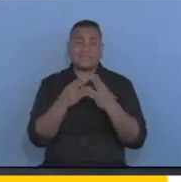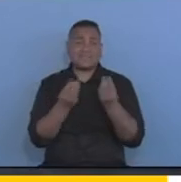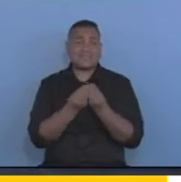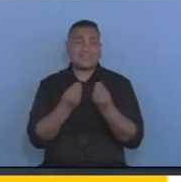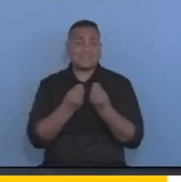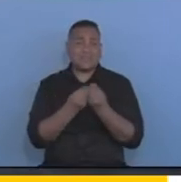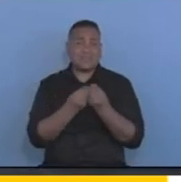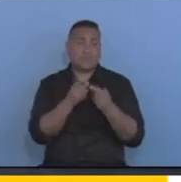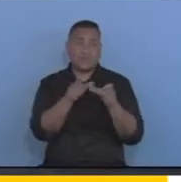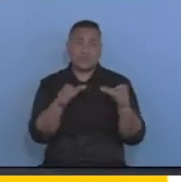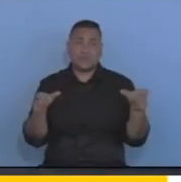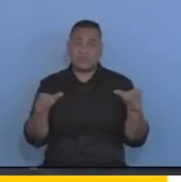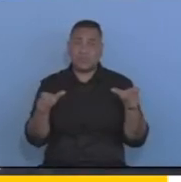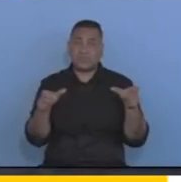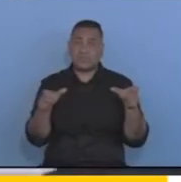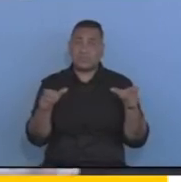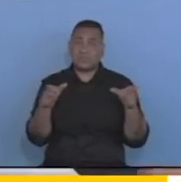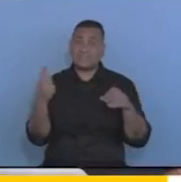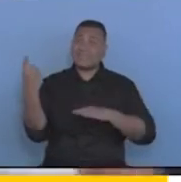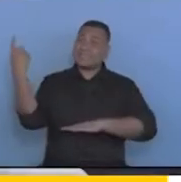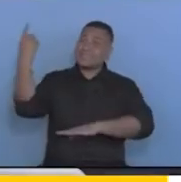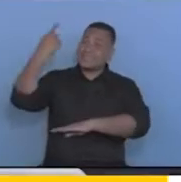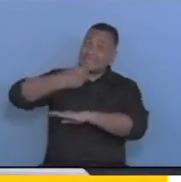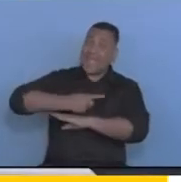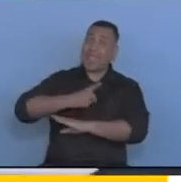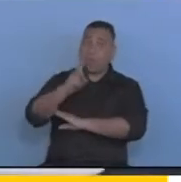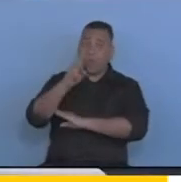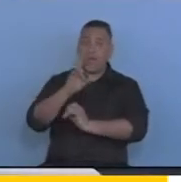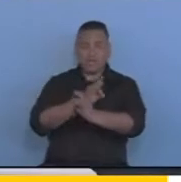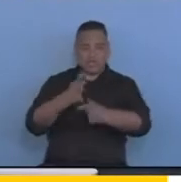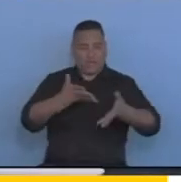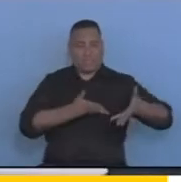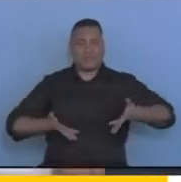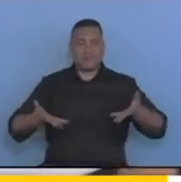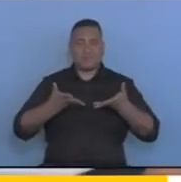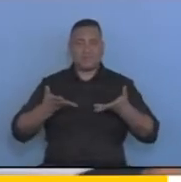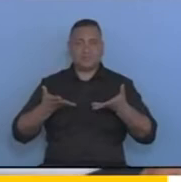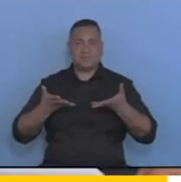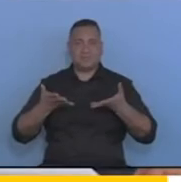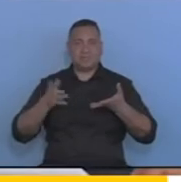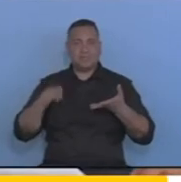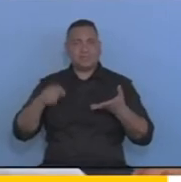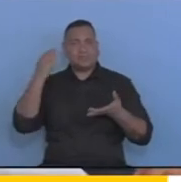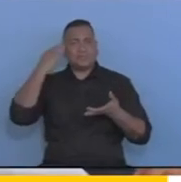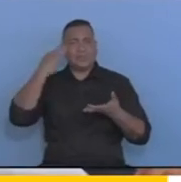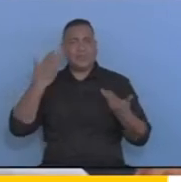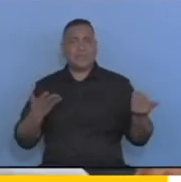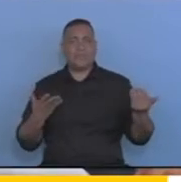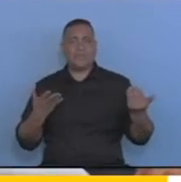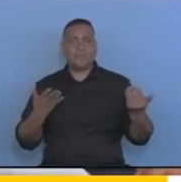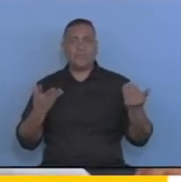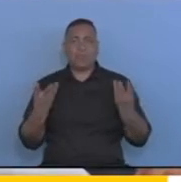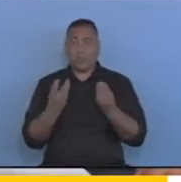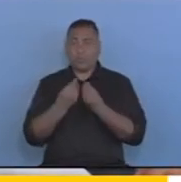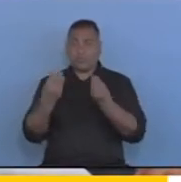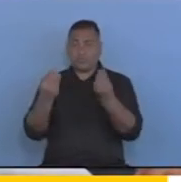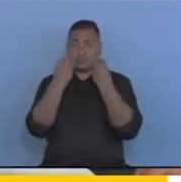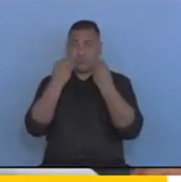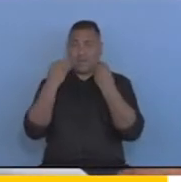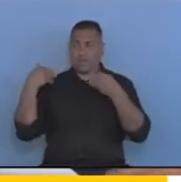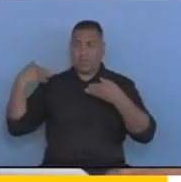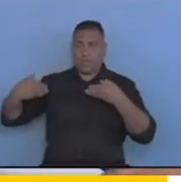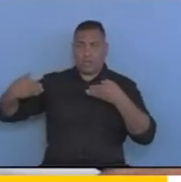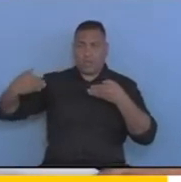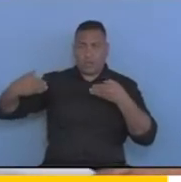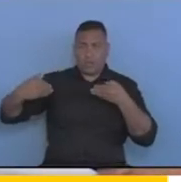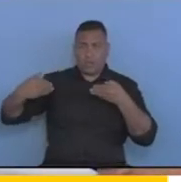from day one, and it is something that, of course, with, like you said, it is with you the whole train. So basically the thing